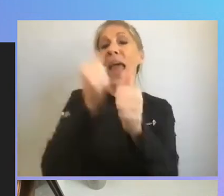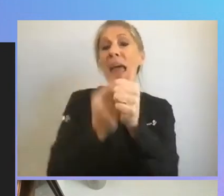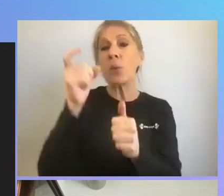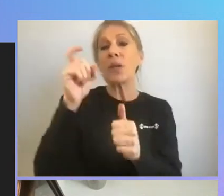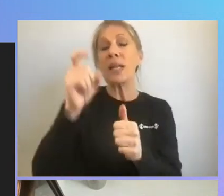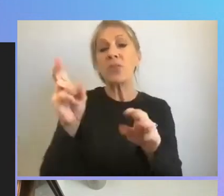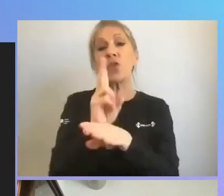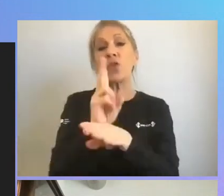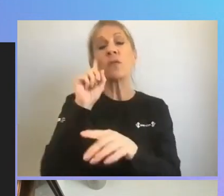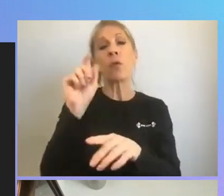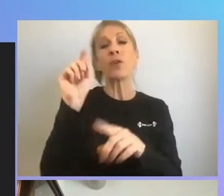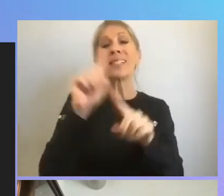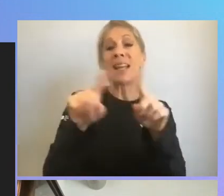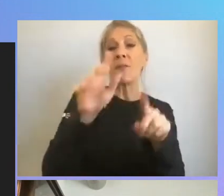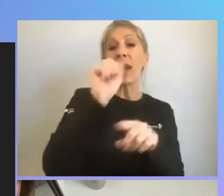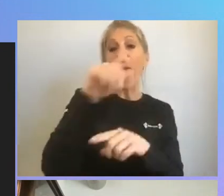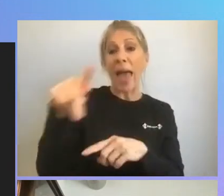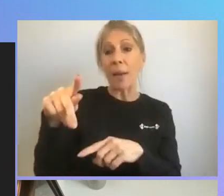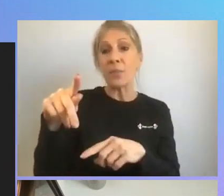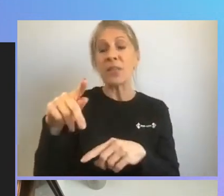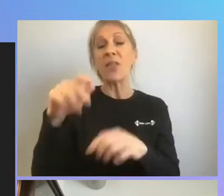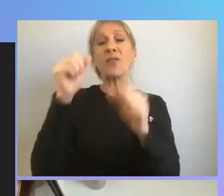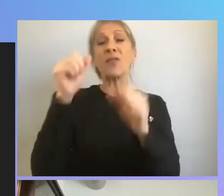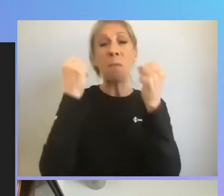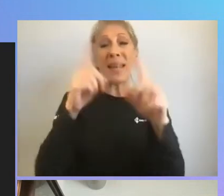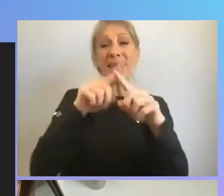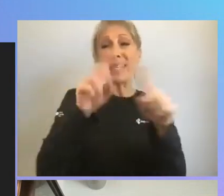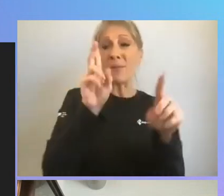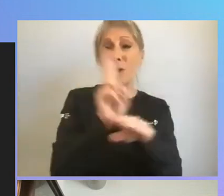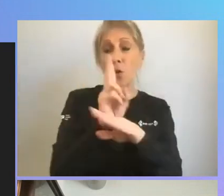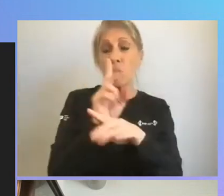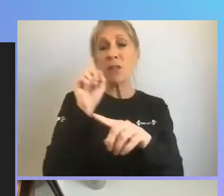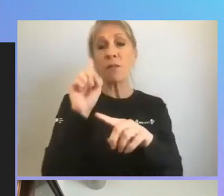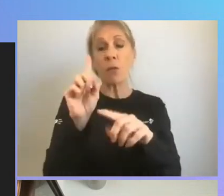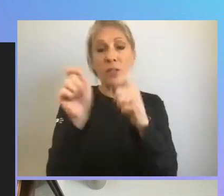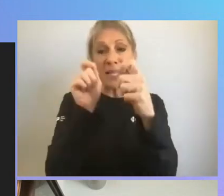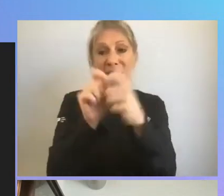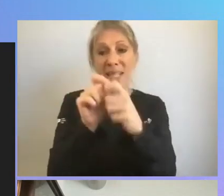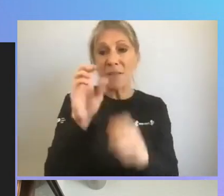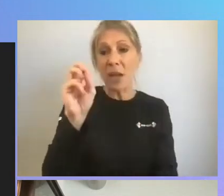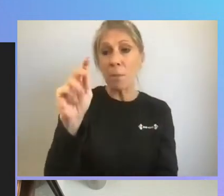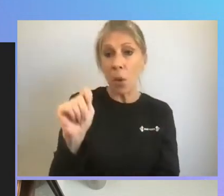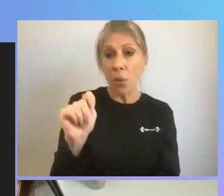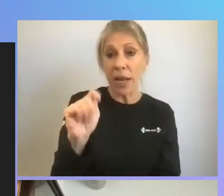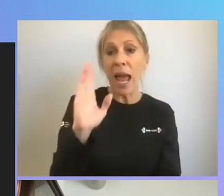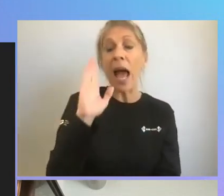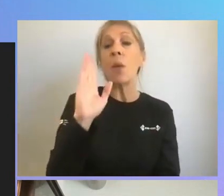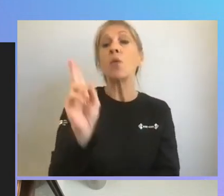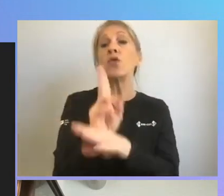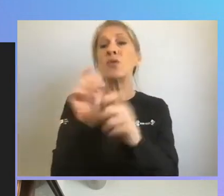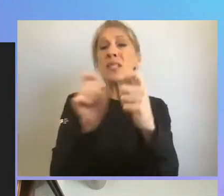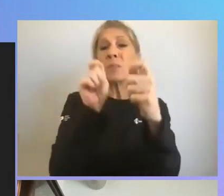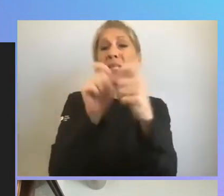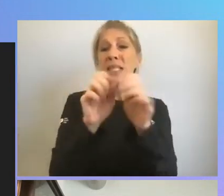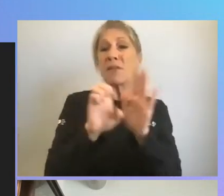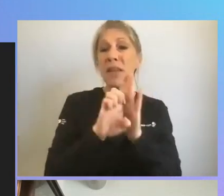applications. There's so many different use cases that collide for the needs of specific components. And I'll use a really specific example today.